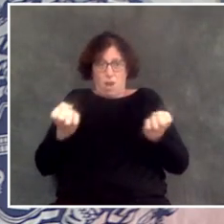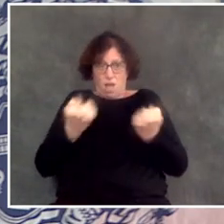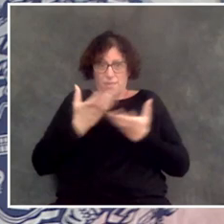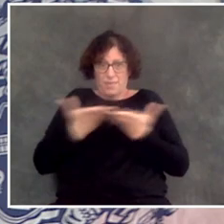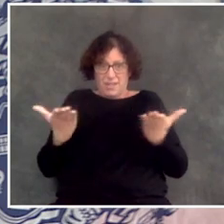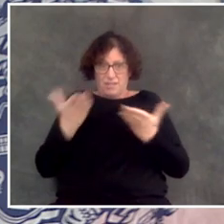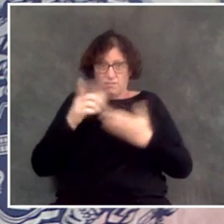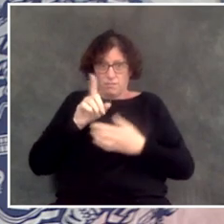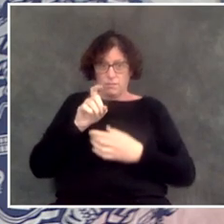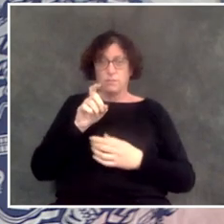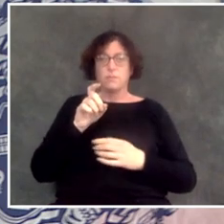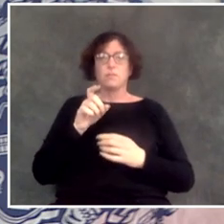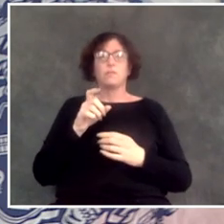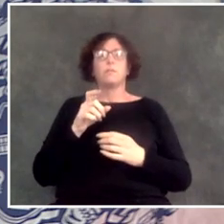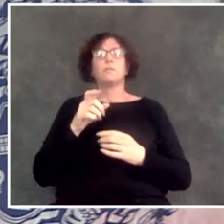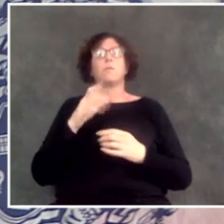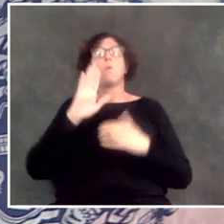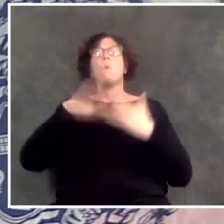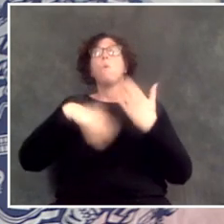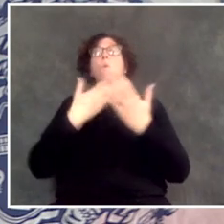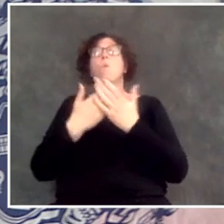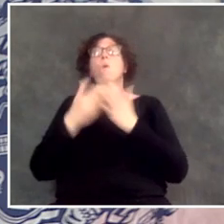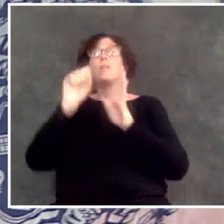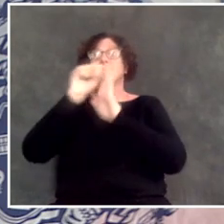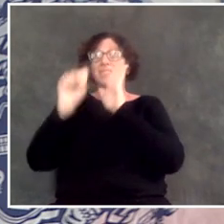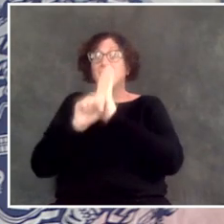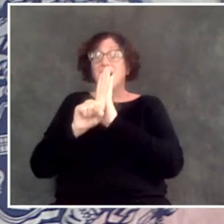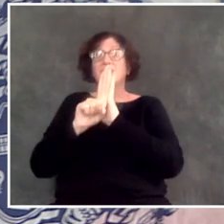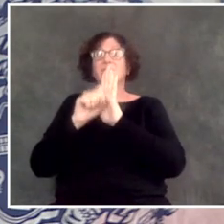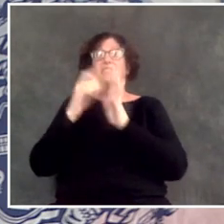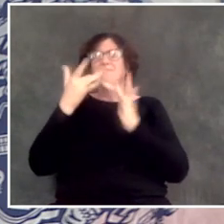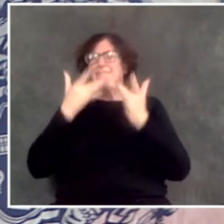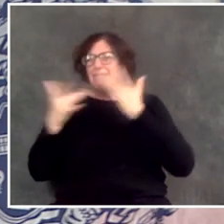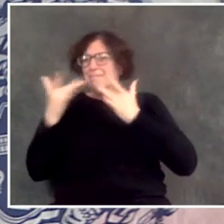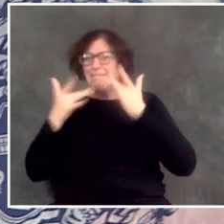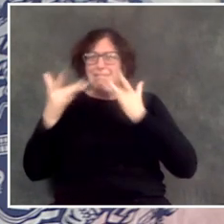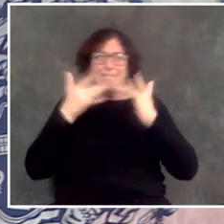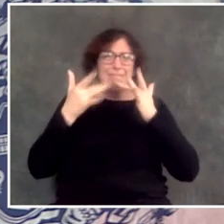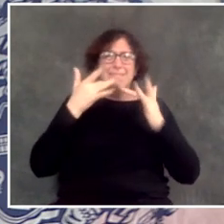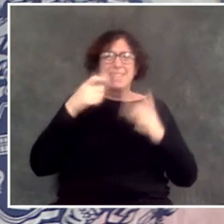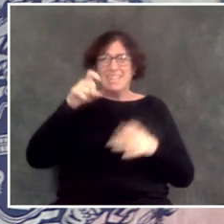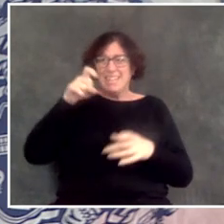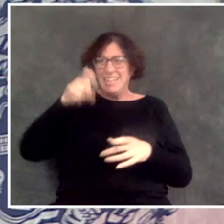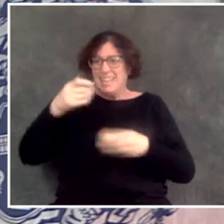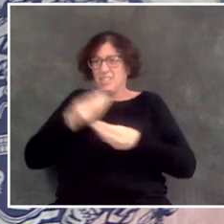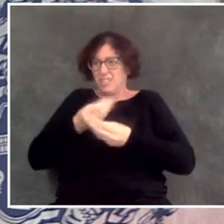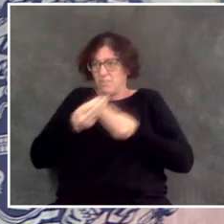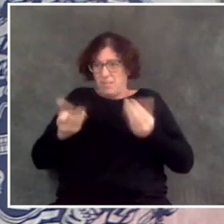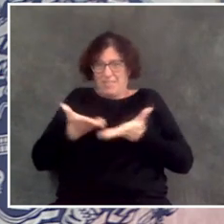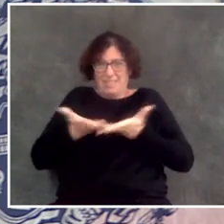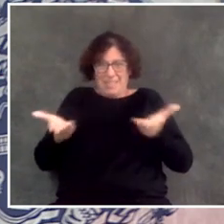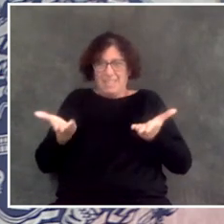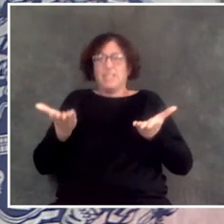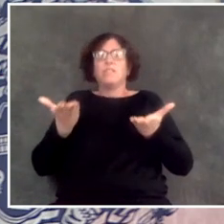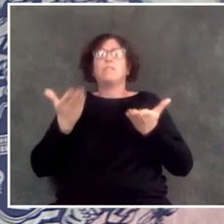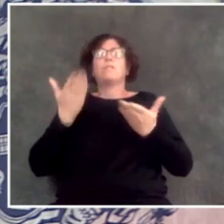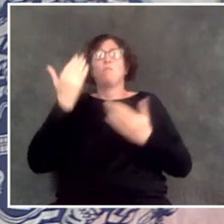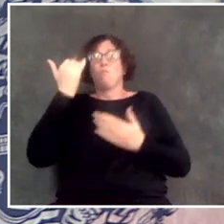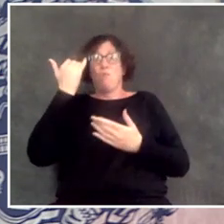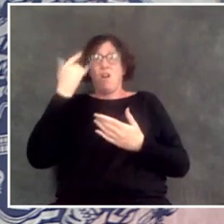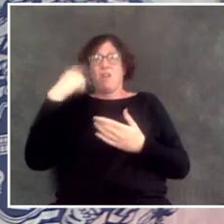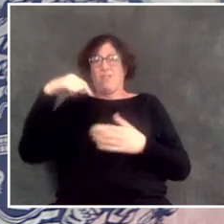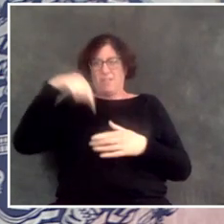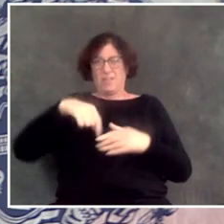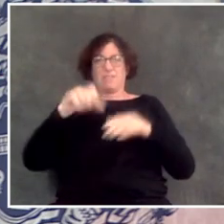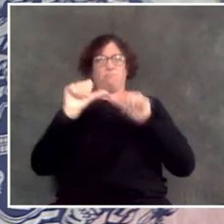crisis here in the city, which really could be as much as 2 full months, the worst of it. So, no, when you get a huge